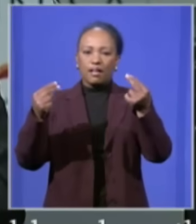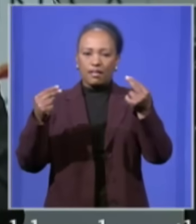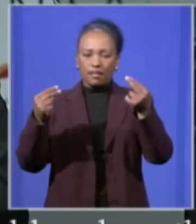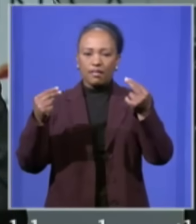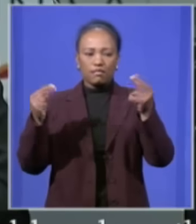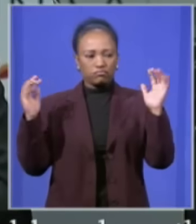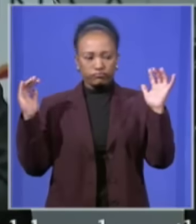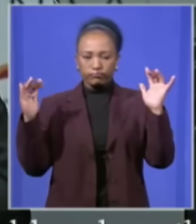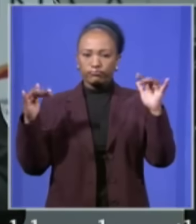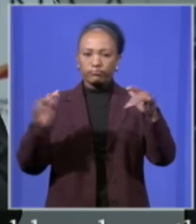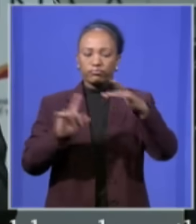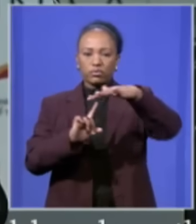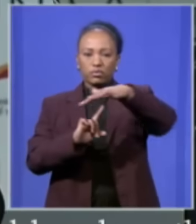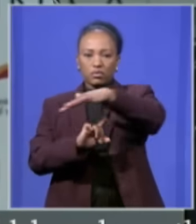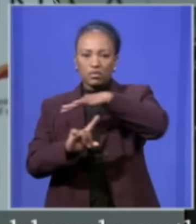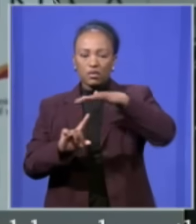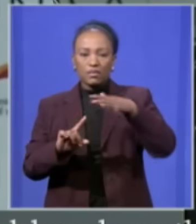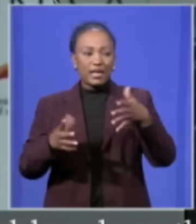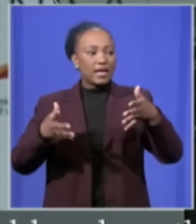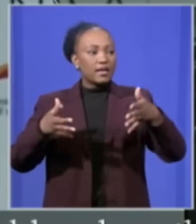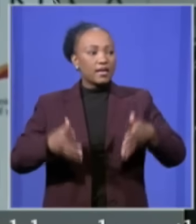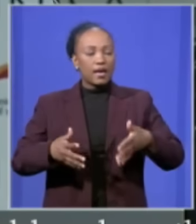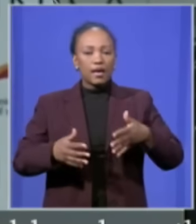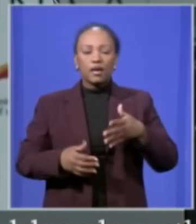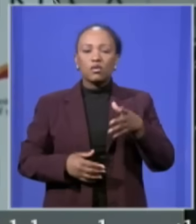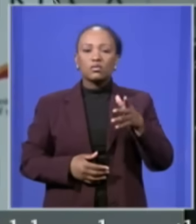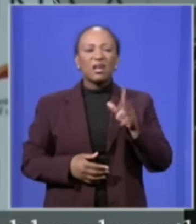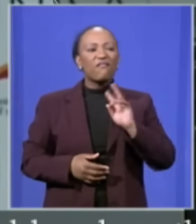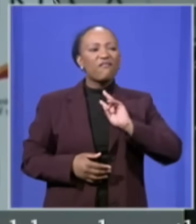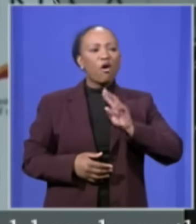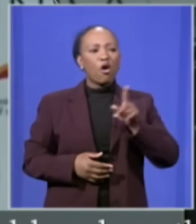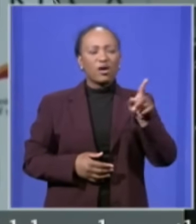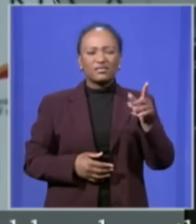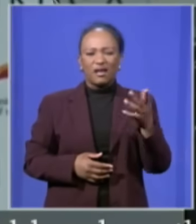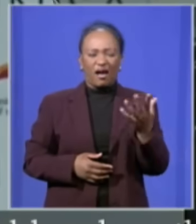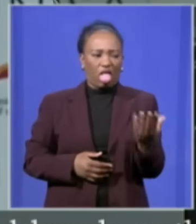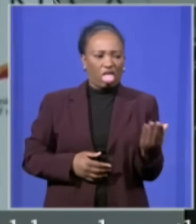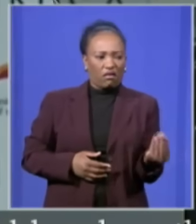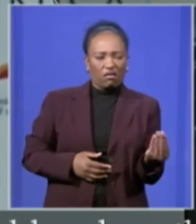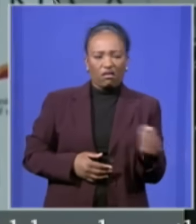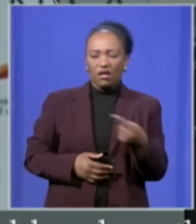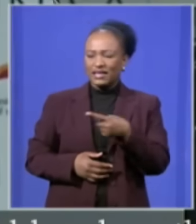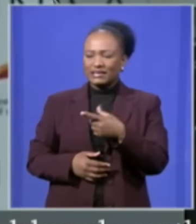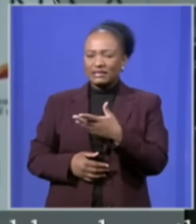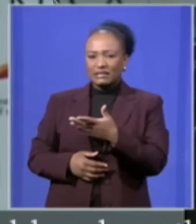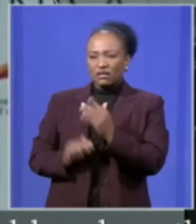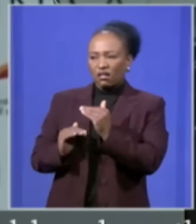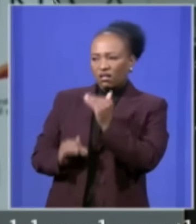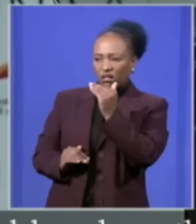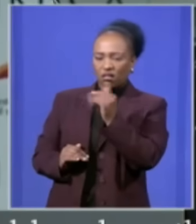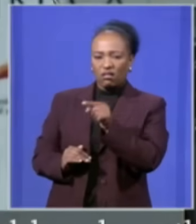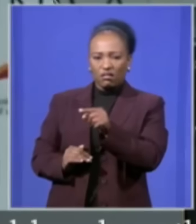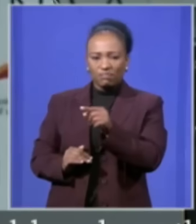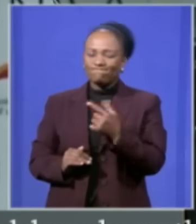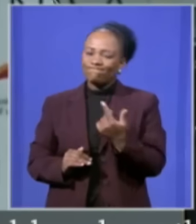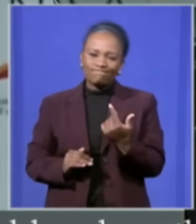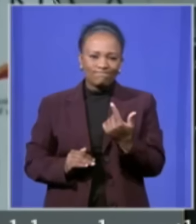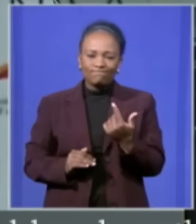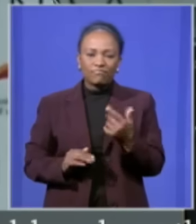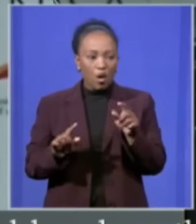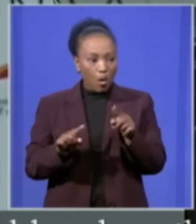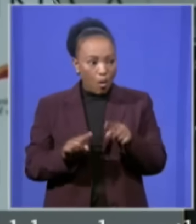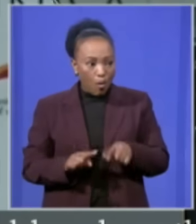Here, no voice is too small. No perspective is too inconvenient to be